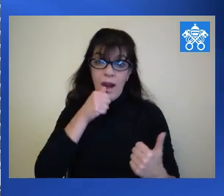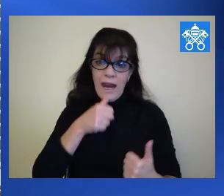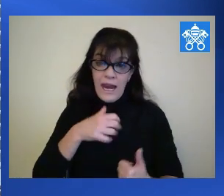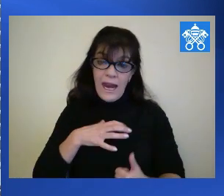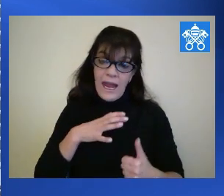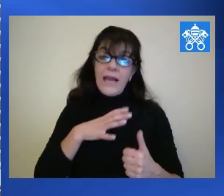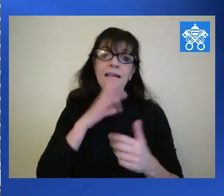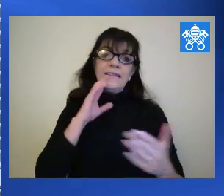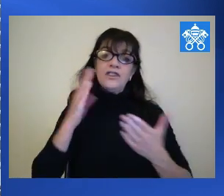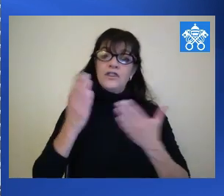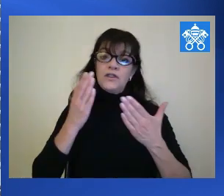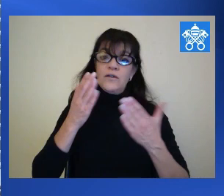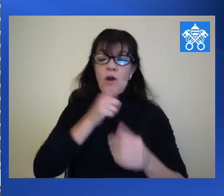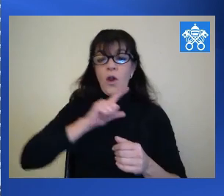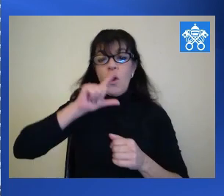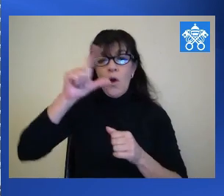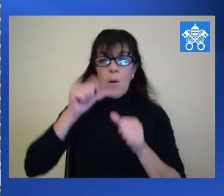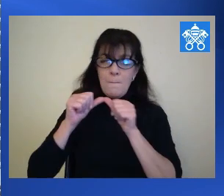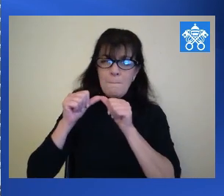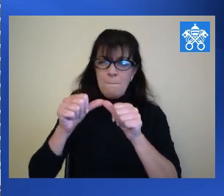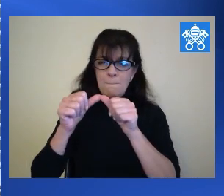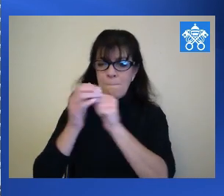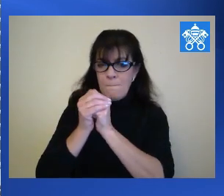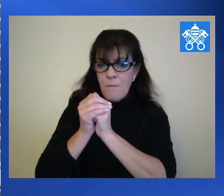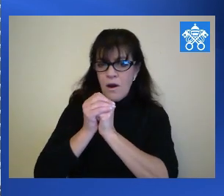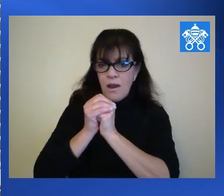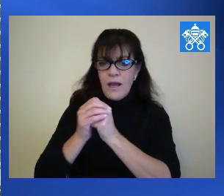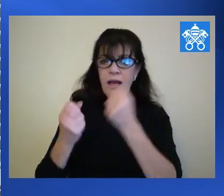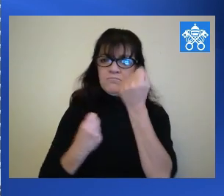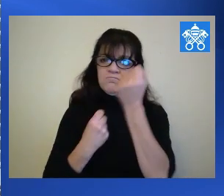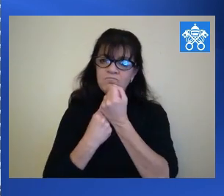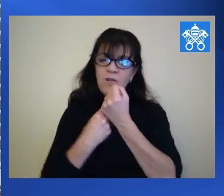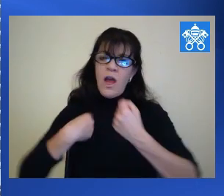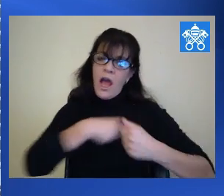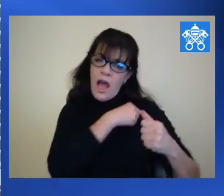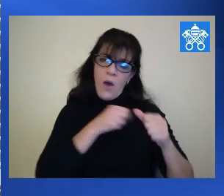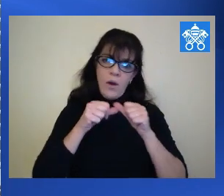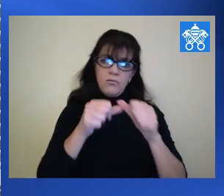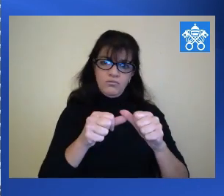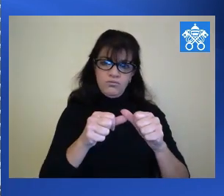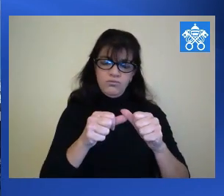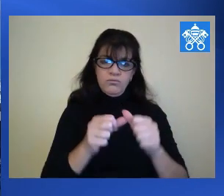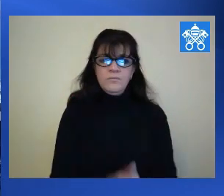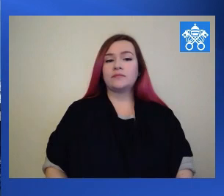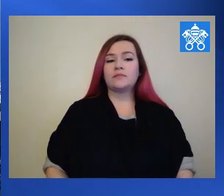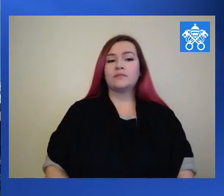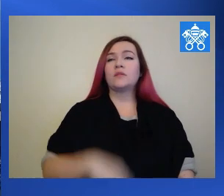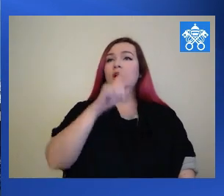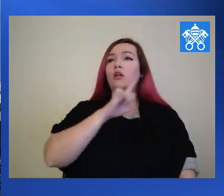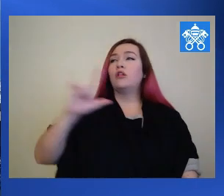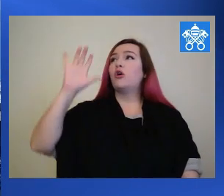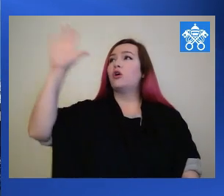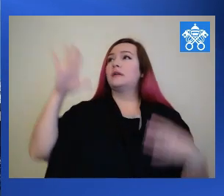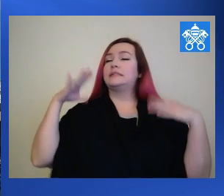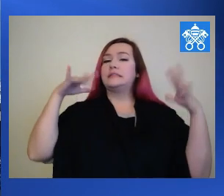Lord, persevering in prayer, fortify our constancy. Et concepit